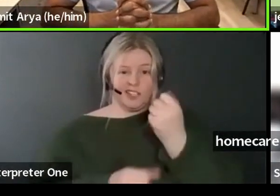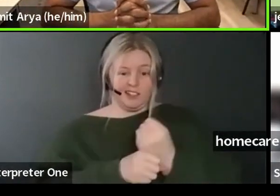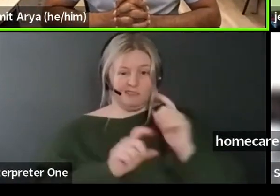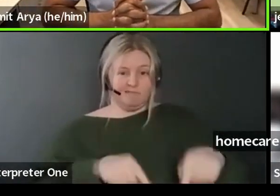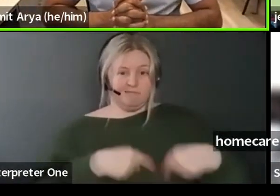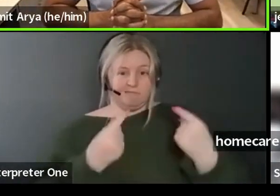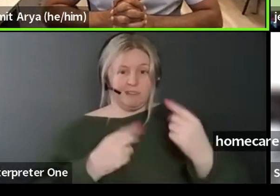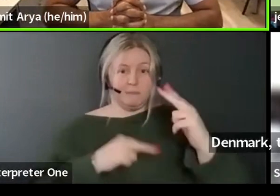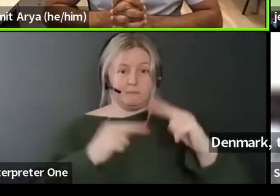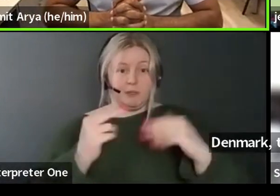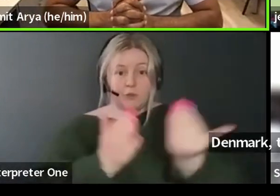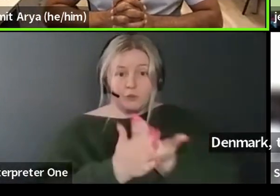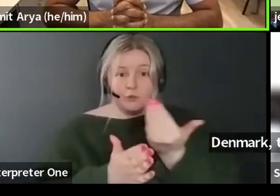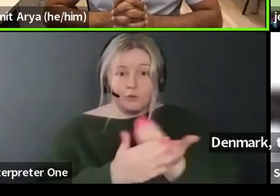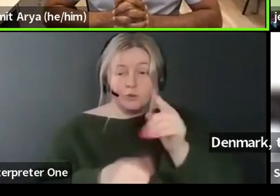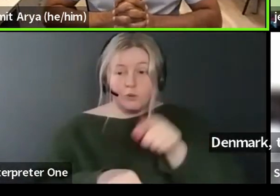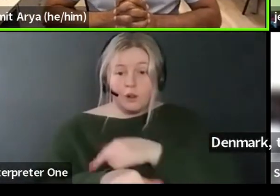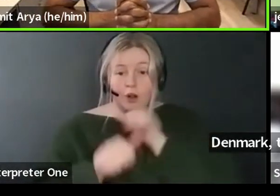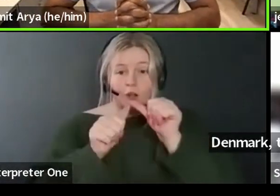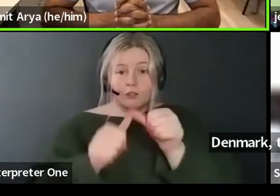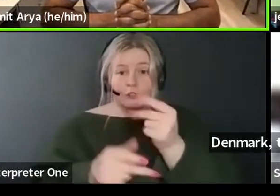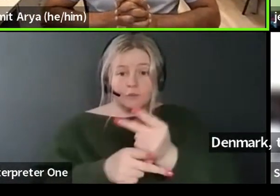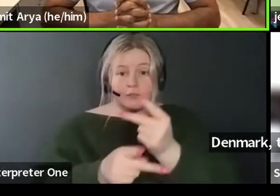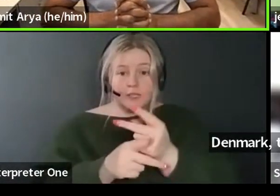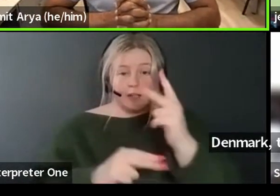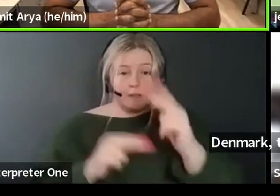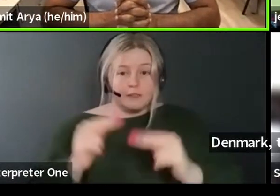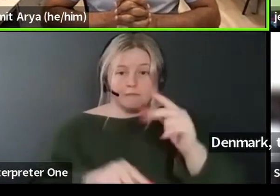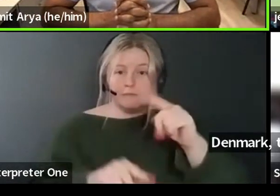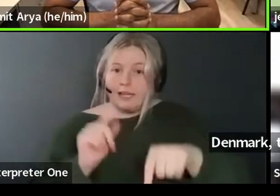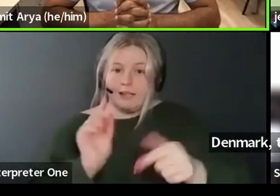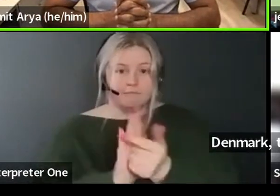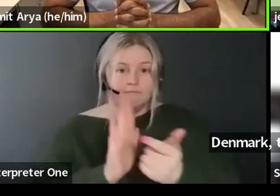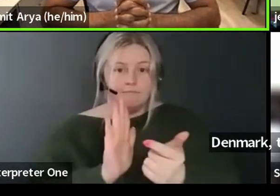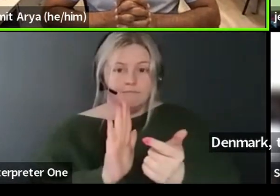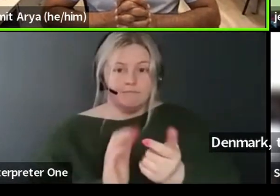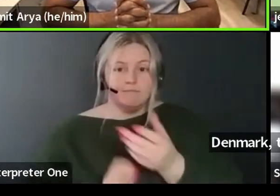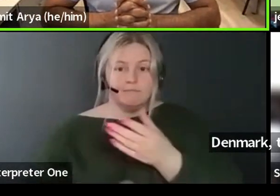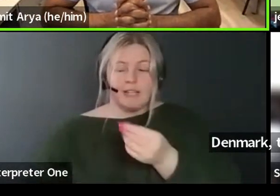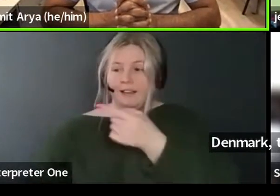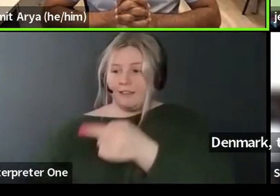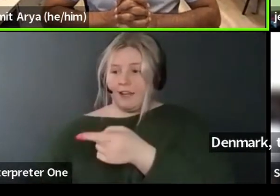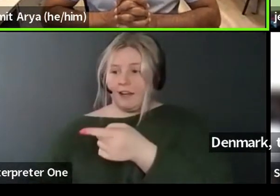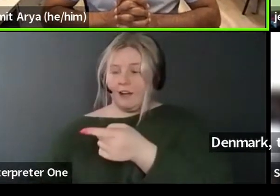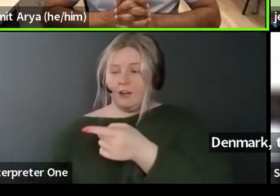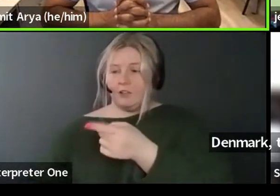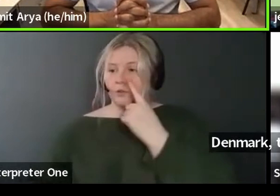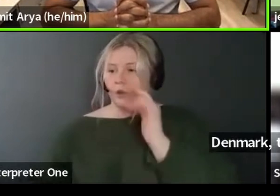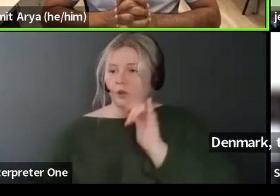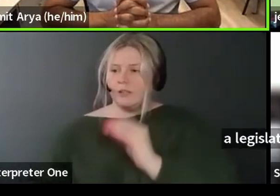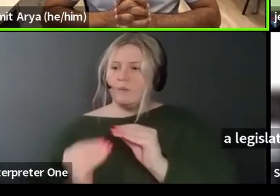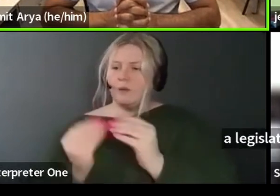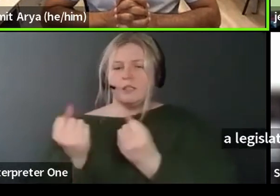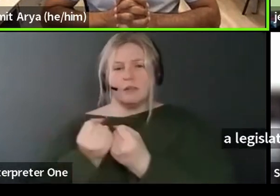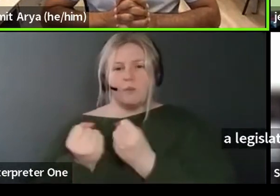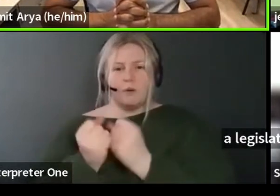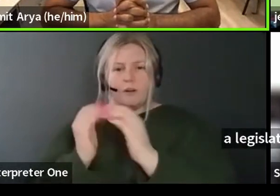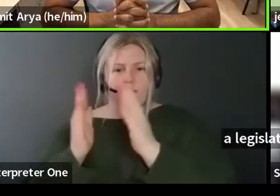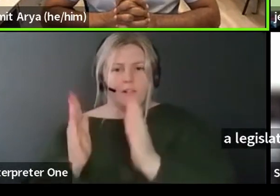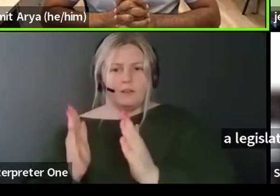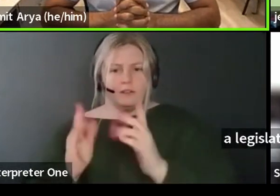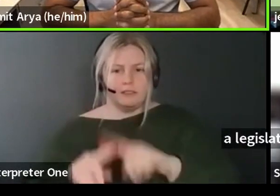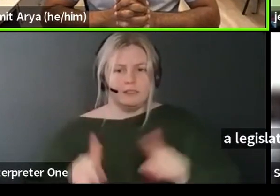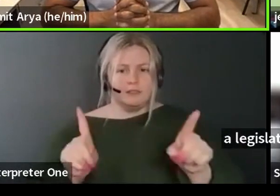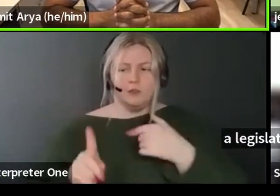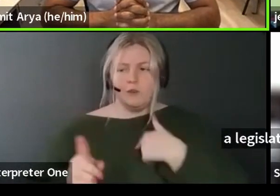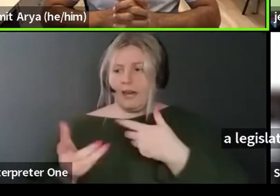any new long-term care institutions. And their long-term care institutions, honestly, are more like supportive housing, where they have